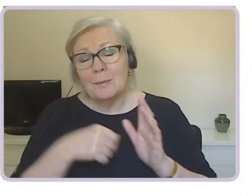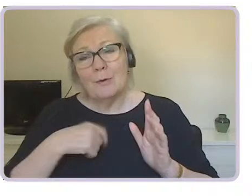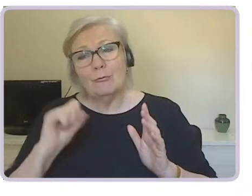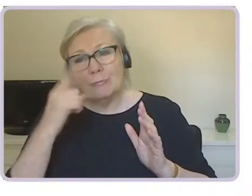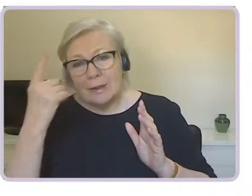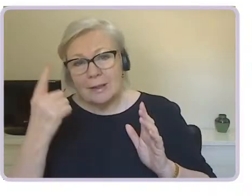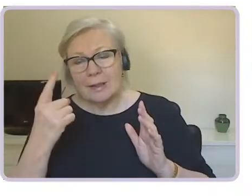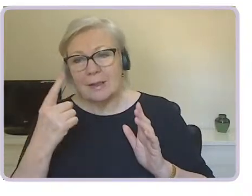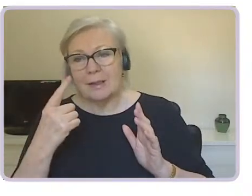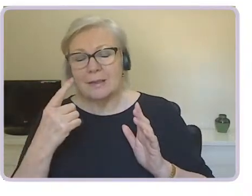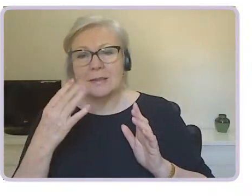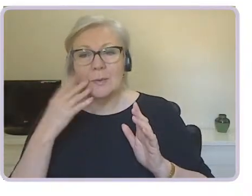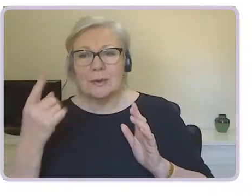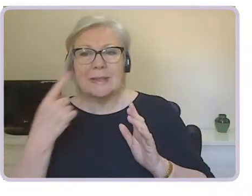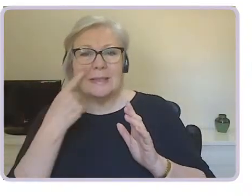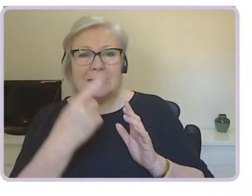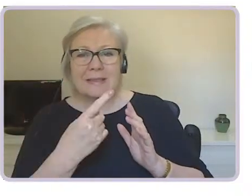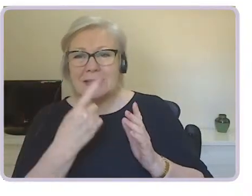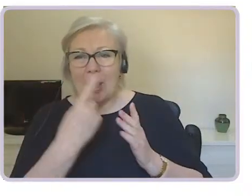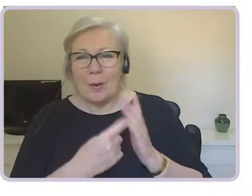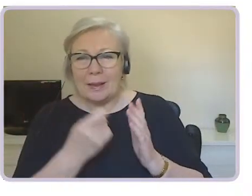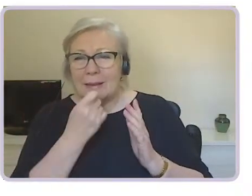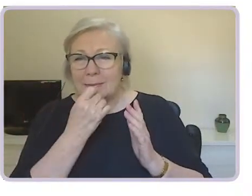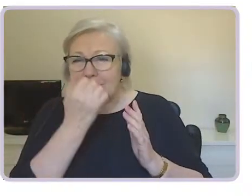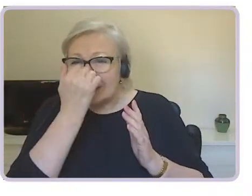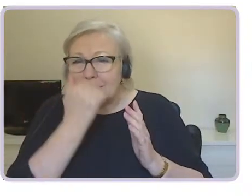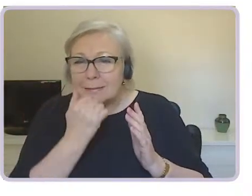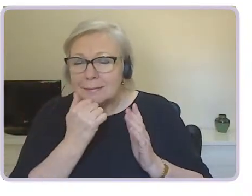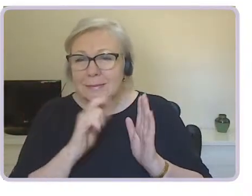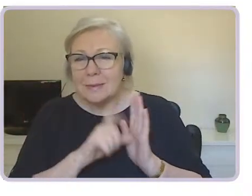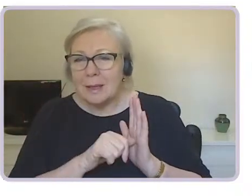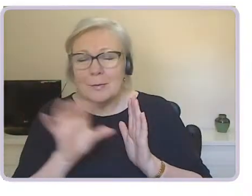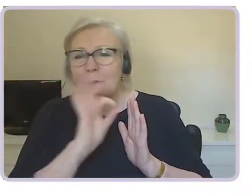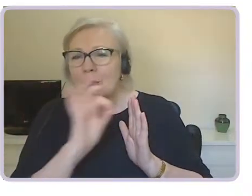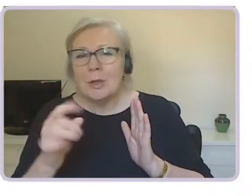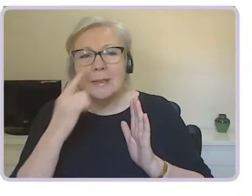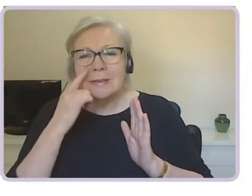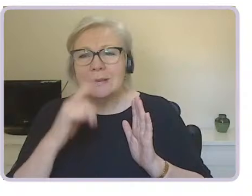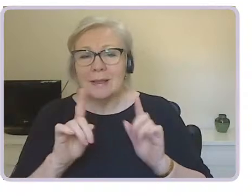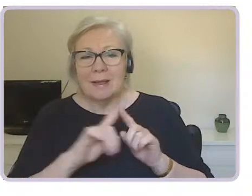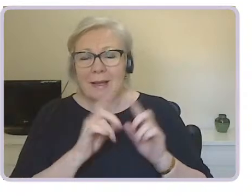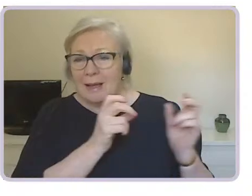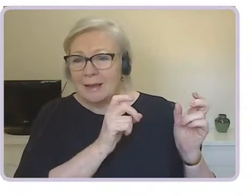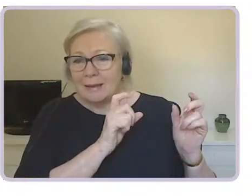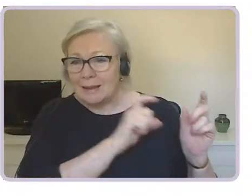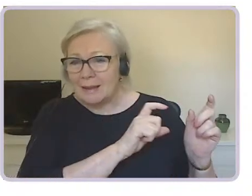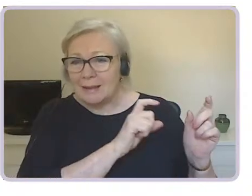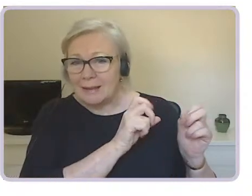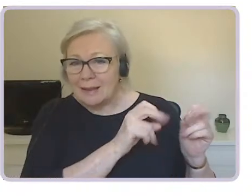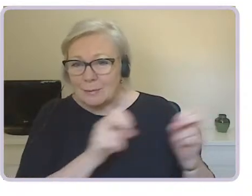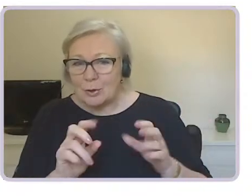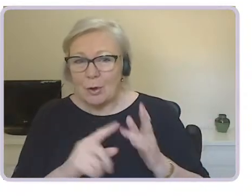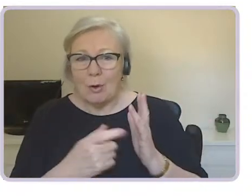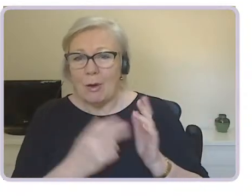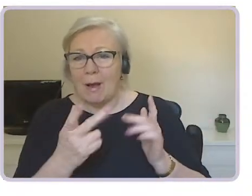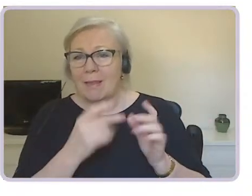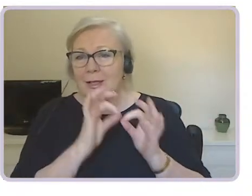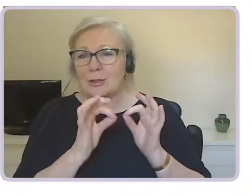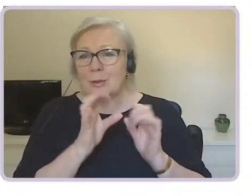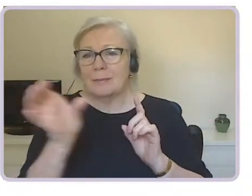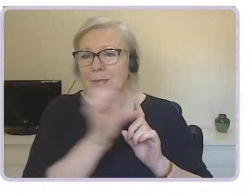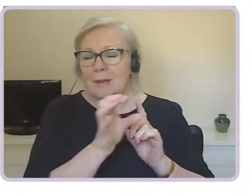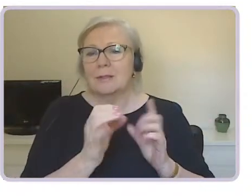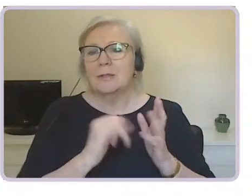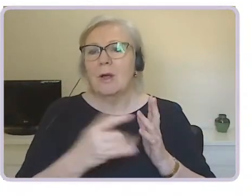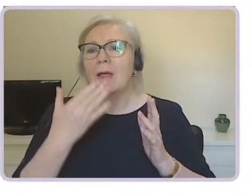very tiny edit, you're not seeing closed captions or Auslan interpreted, thanks to our Auslan interpreter here